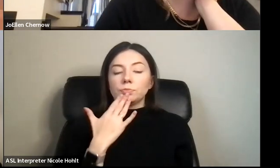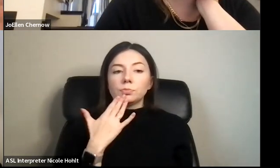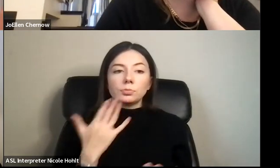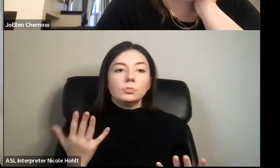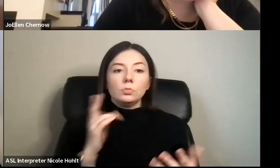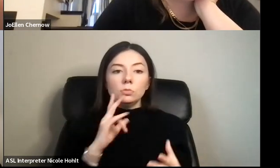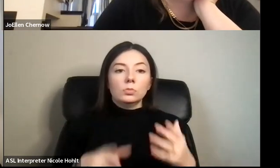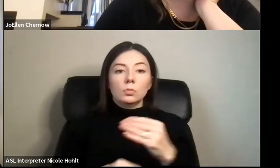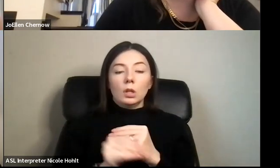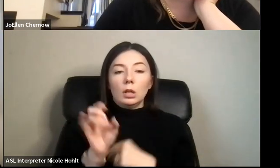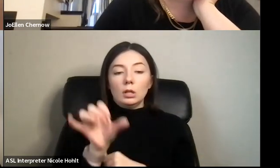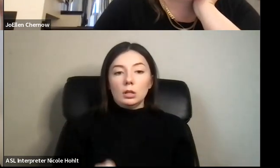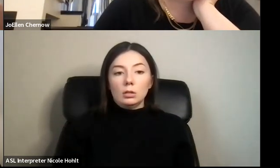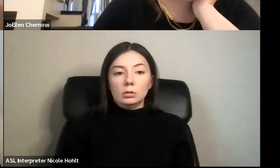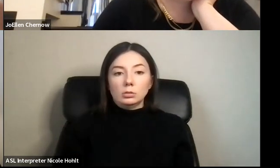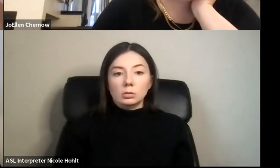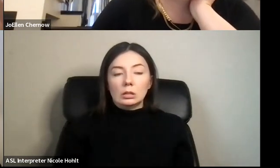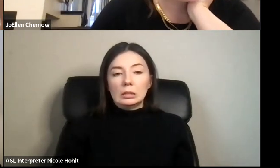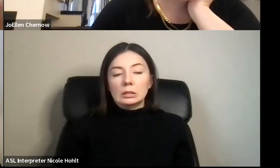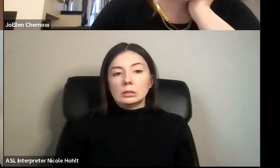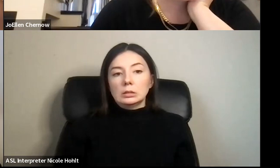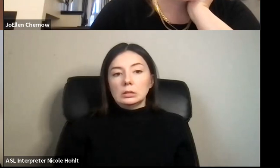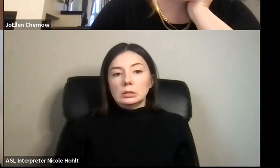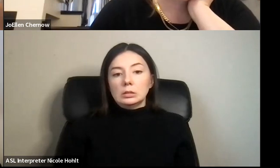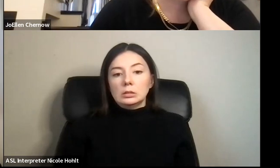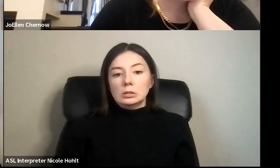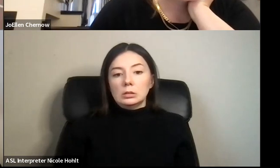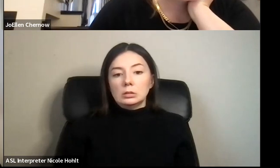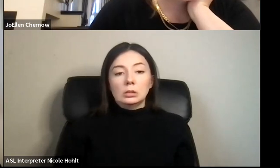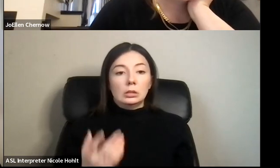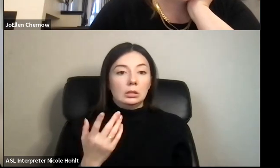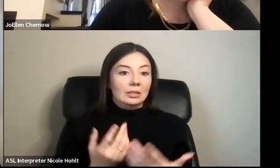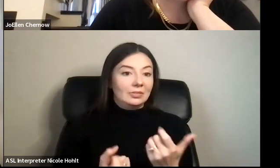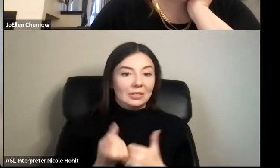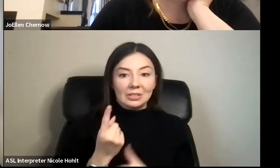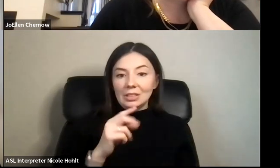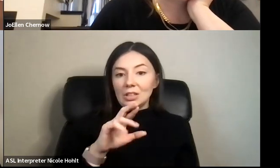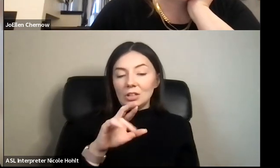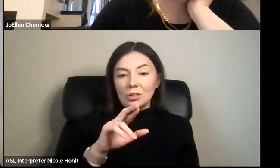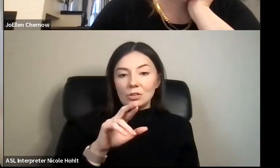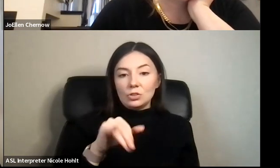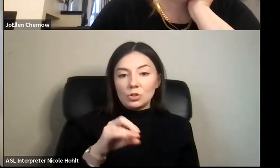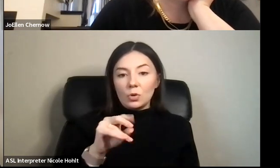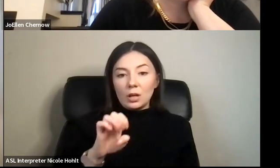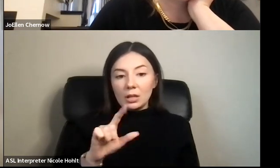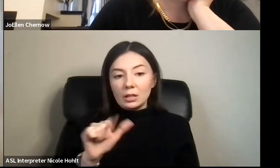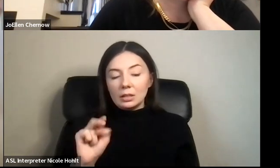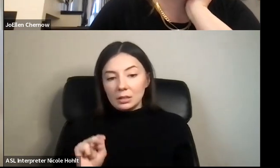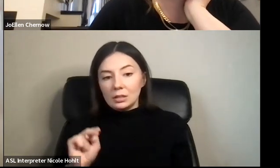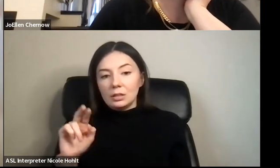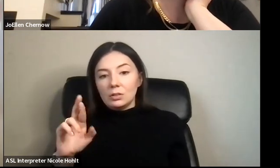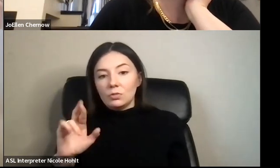And everyone, you know, thank you very much for Raeghn, JoEllen, Nataki for coming today. And